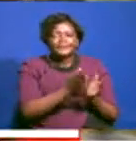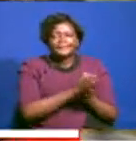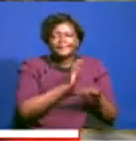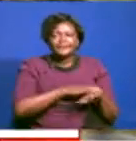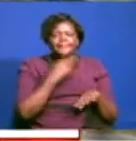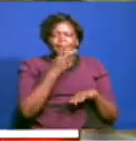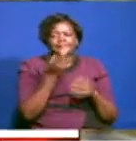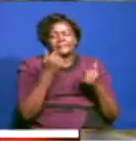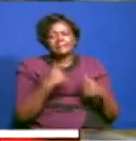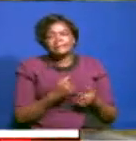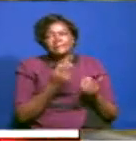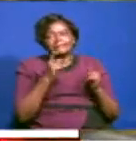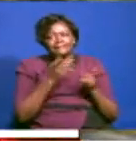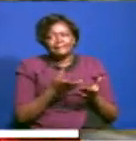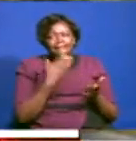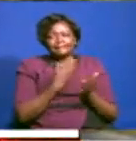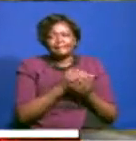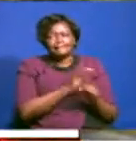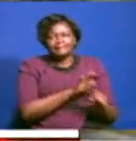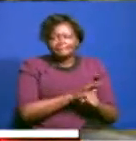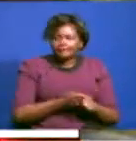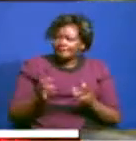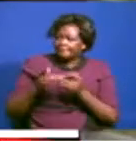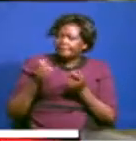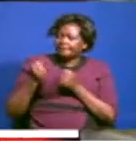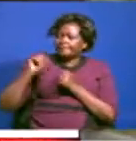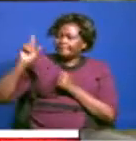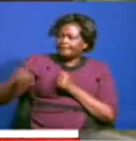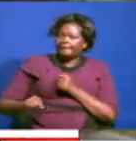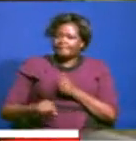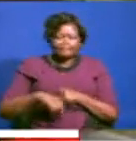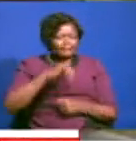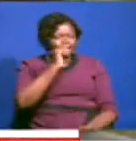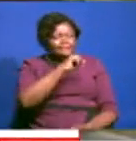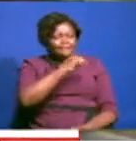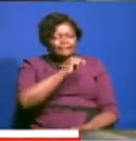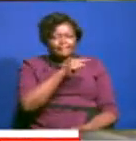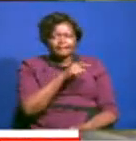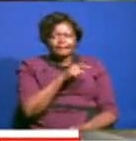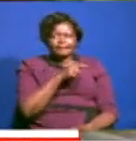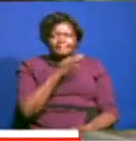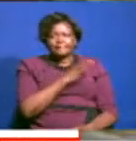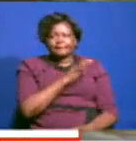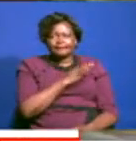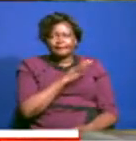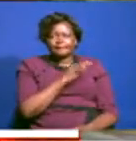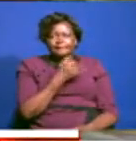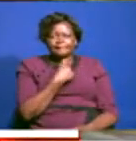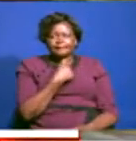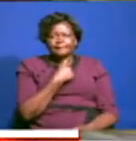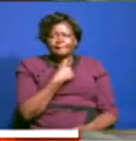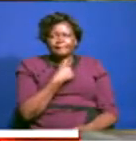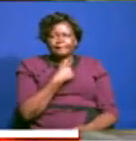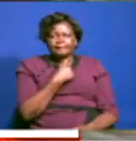Okay. So thank you so much. So are e-vehicles affordable? Yes, actually. And this is the benefit of having asset